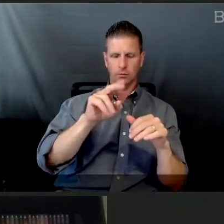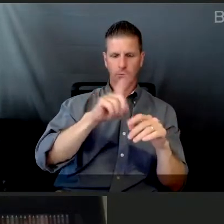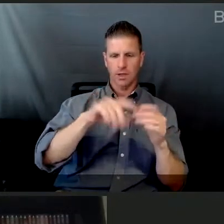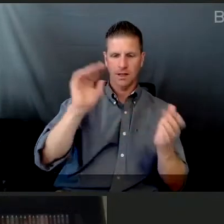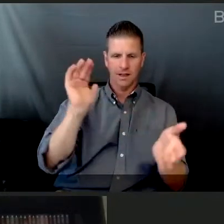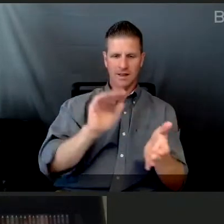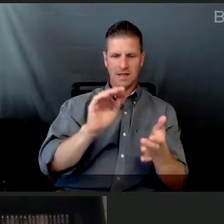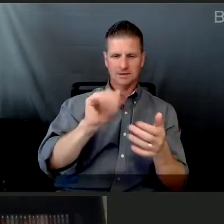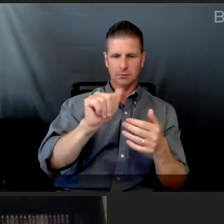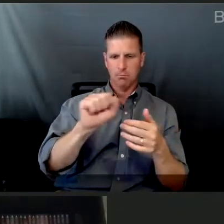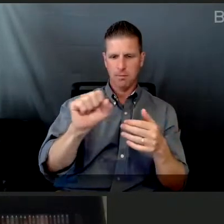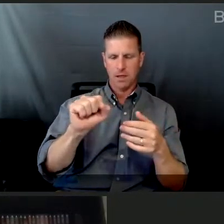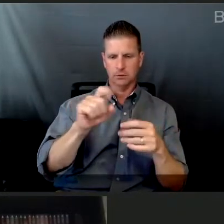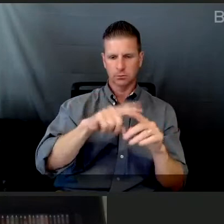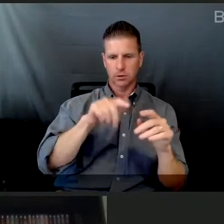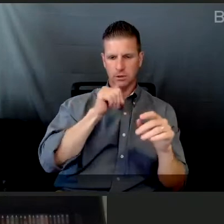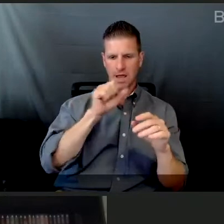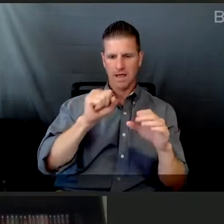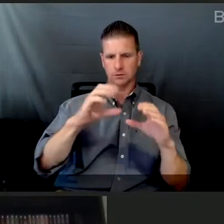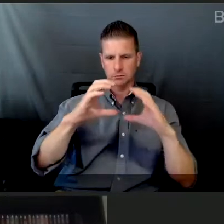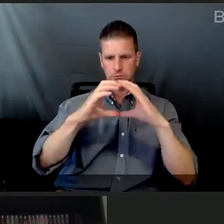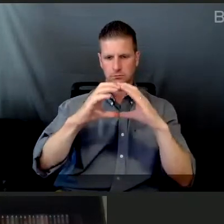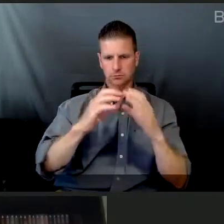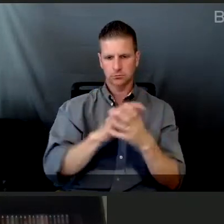not as spherical.